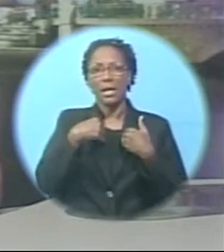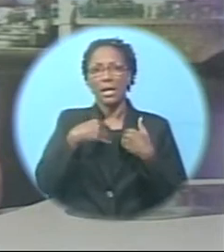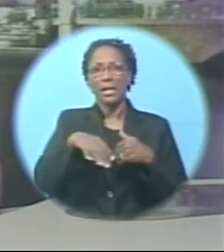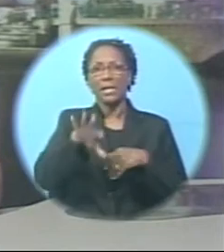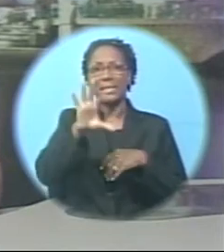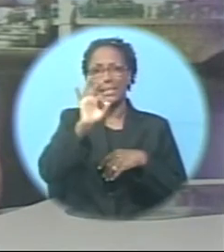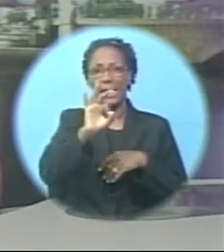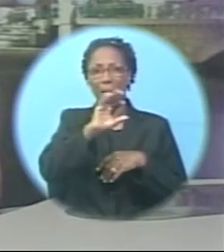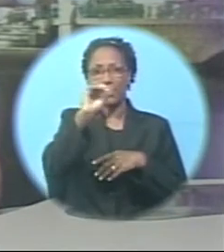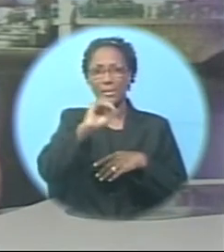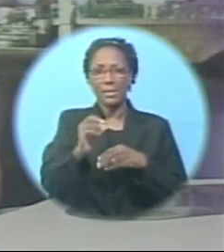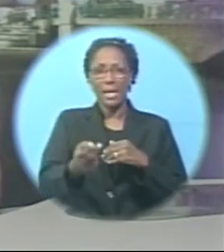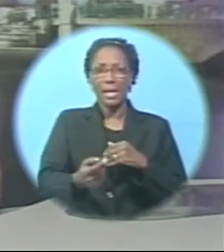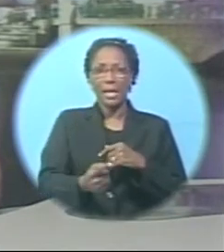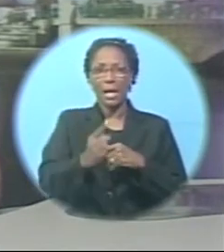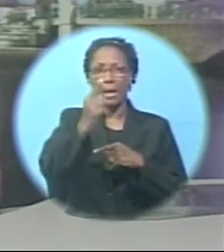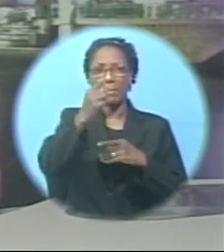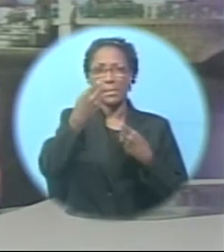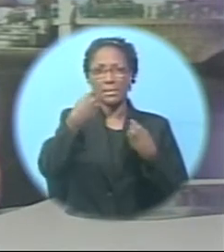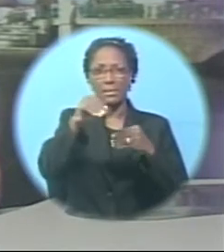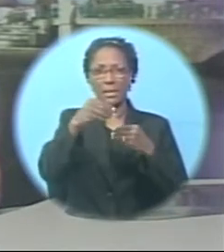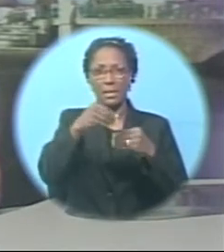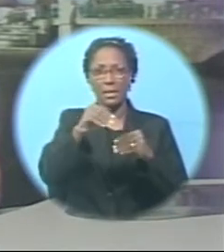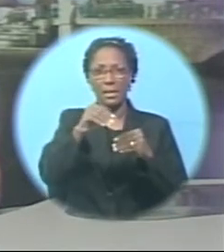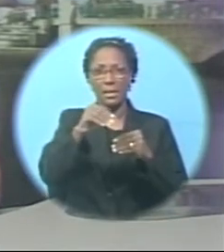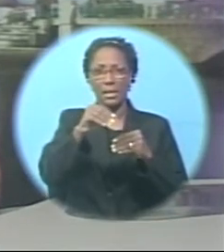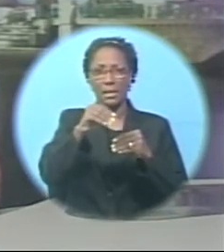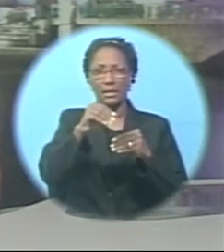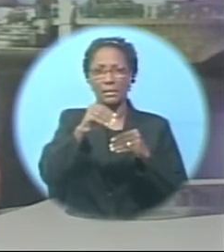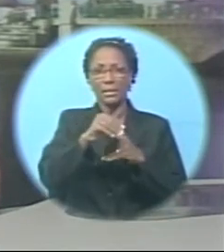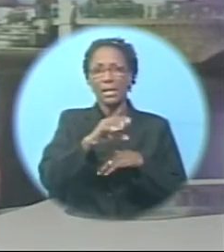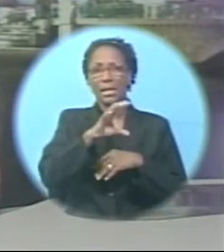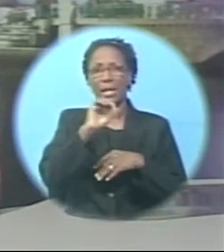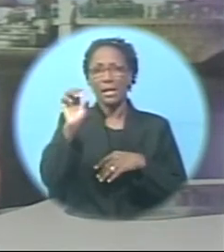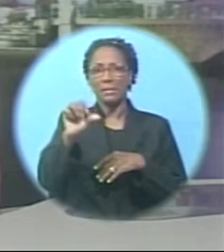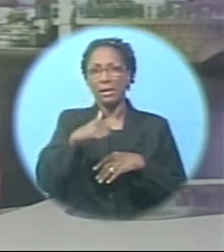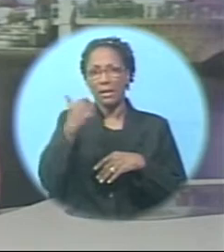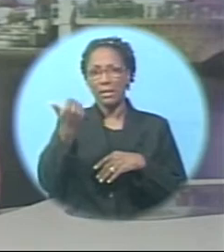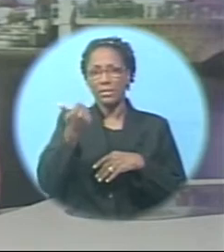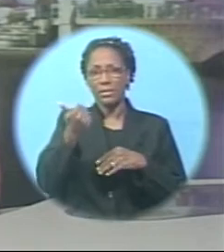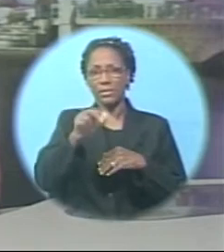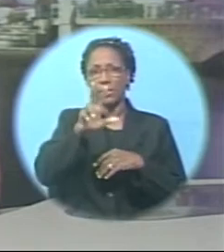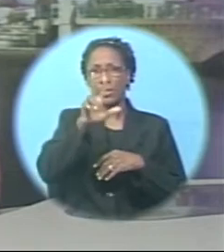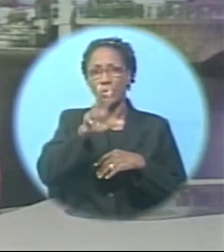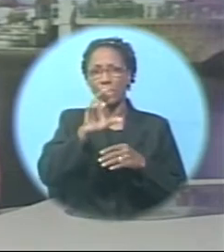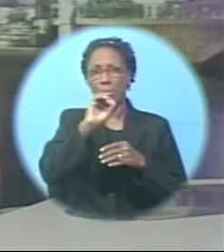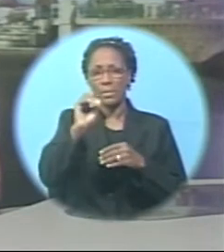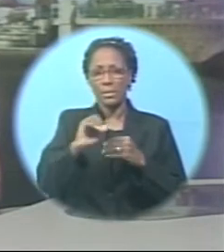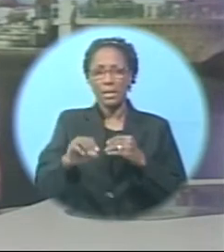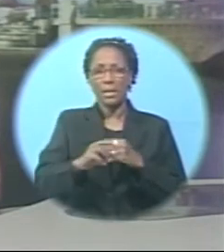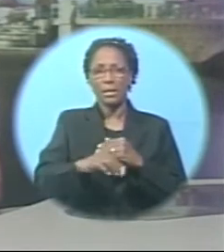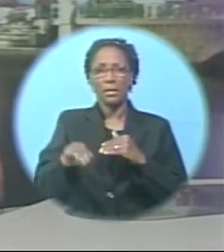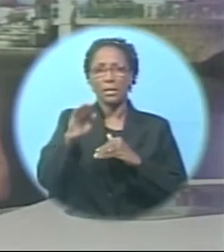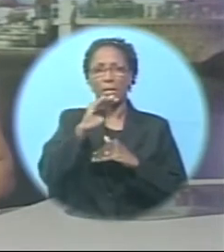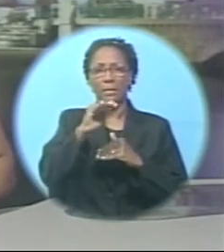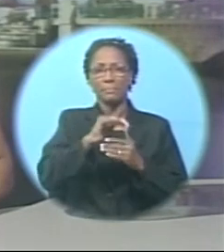last year. Mr. Arender says the high interest fund was also up about 3% over 2015.